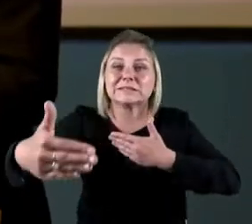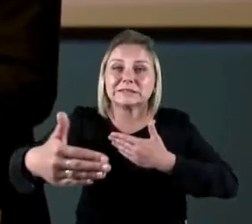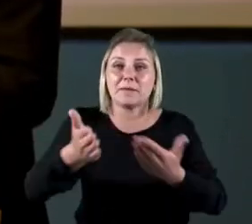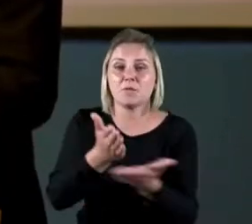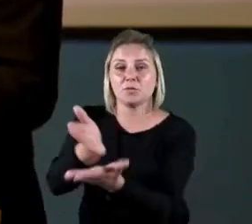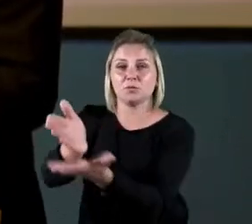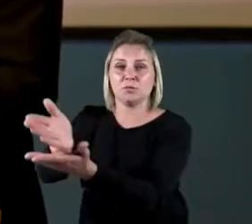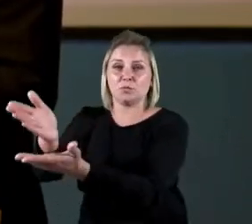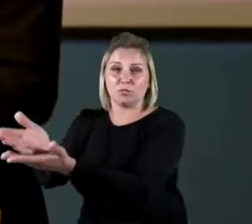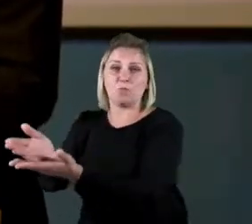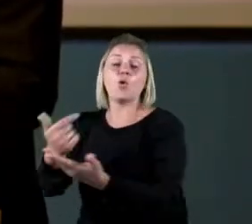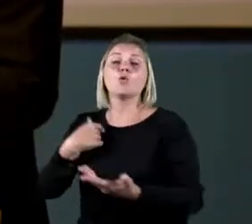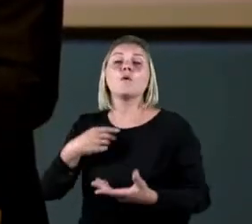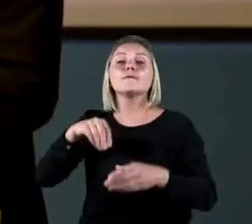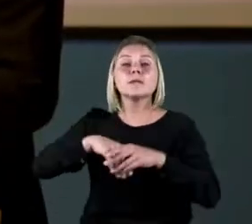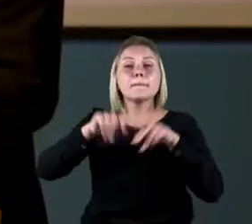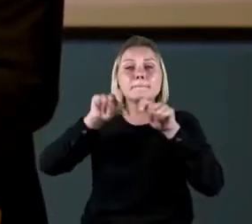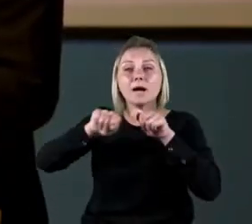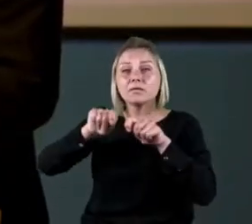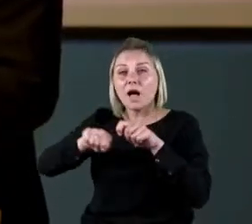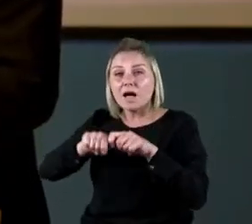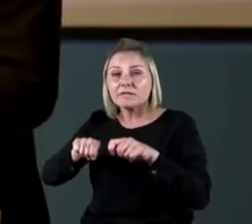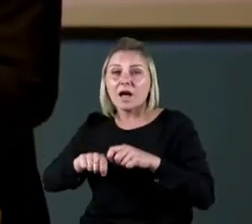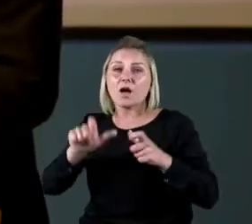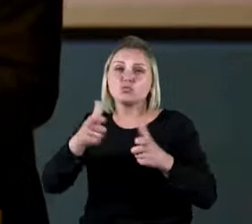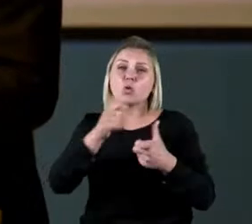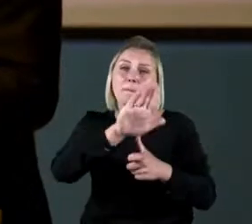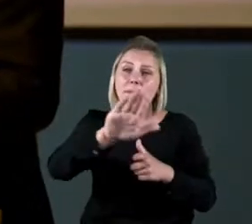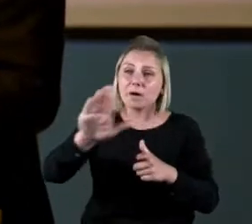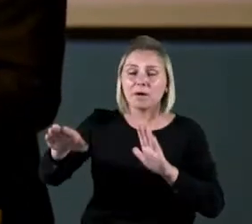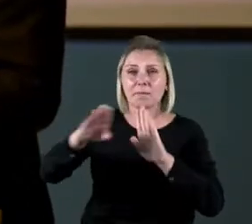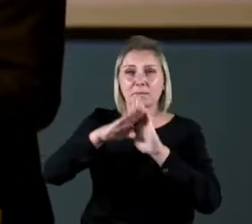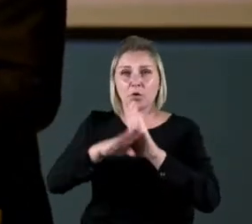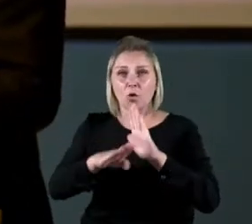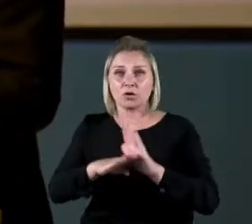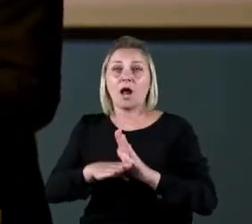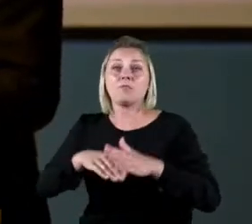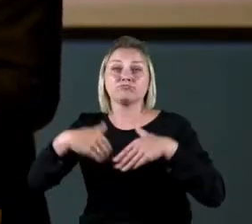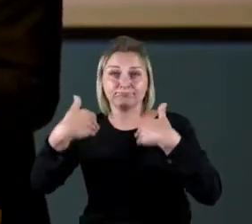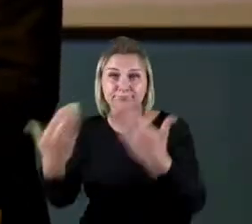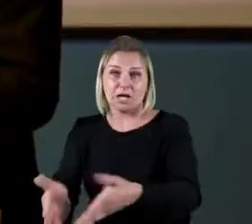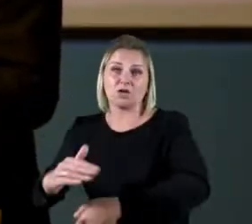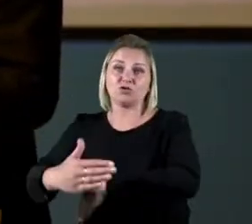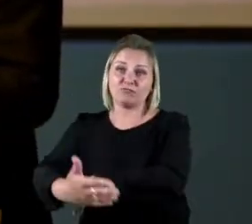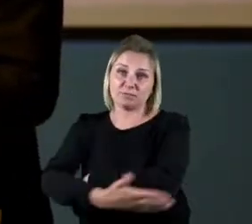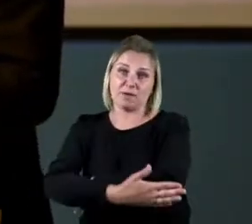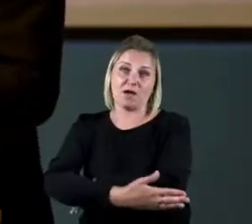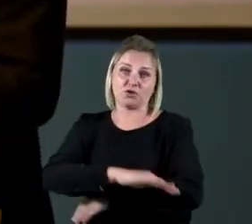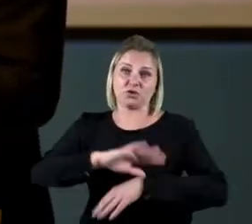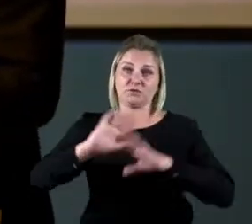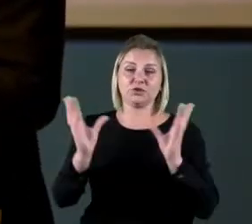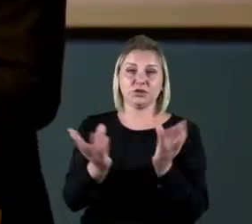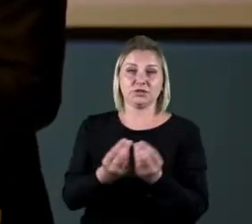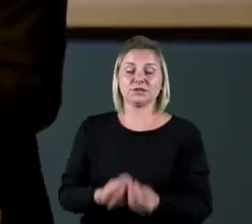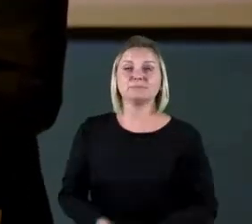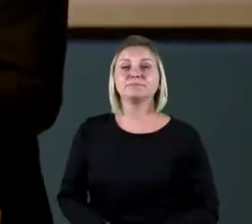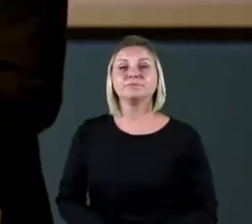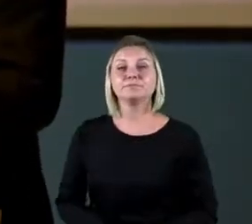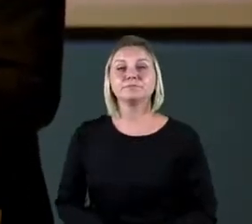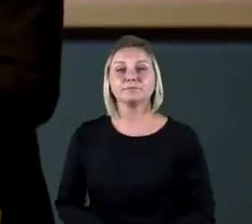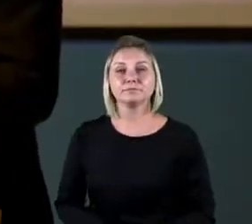cities, and case studies for those programs' support